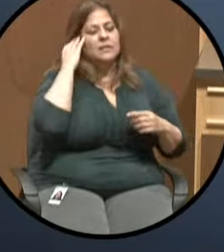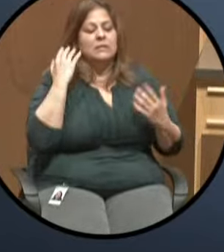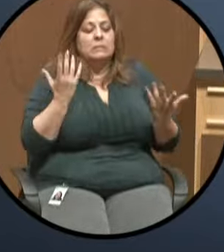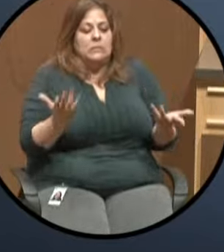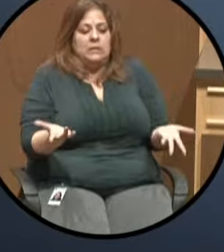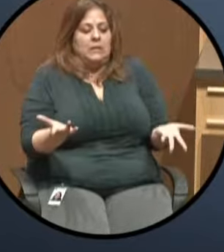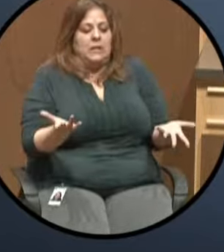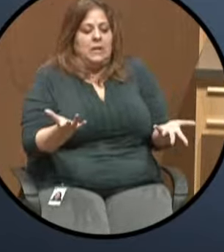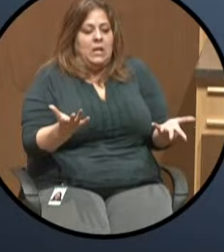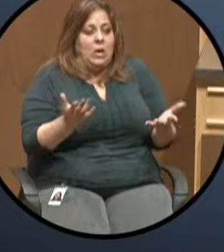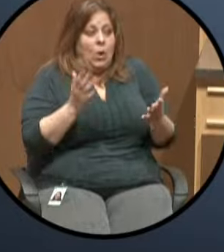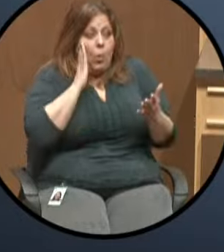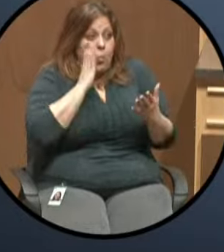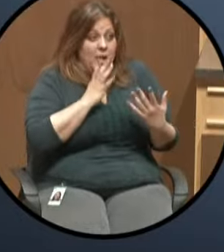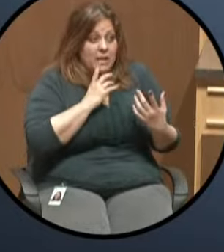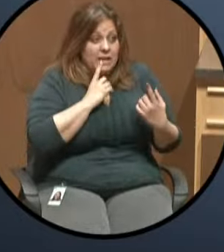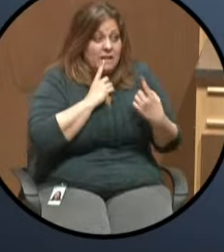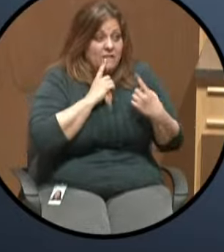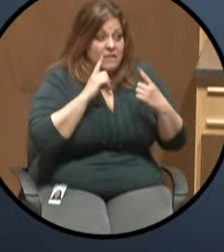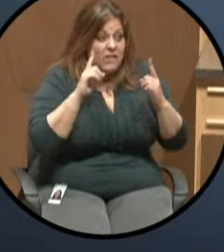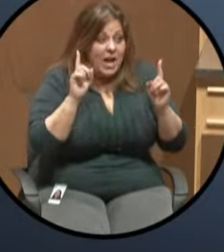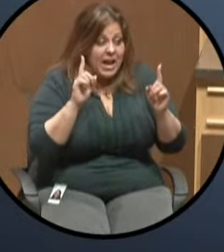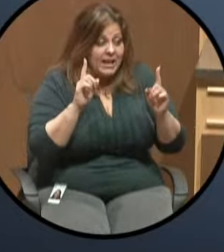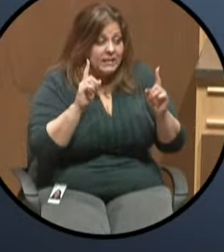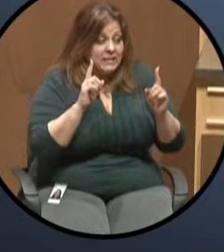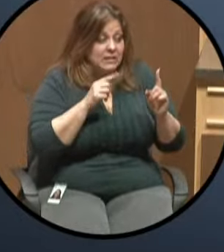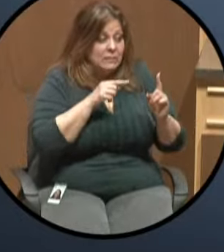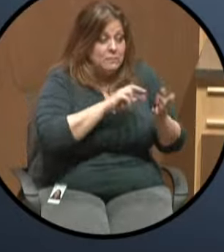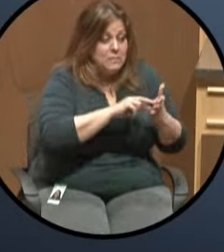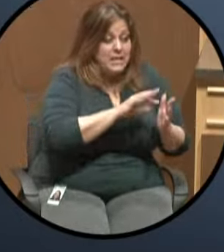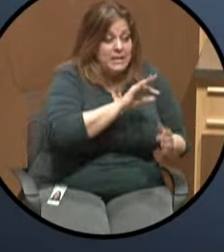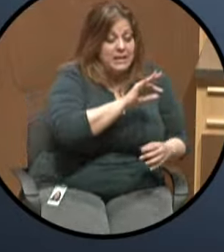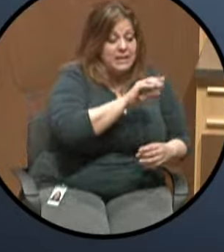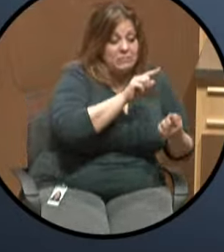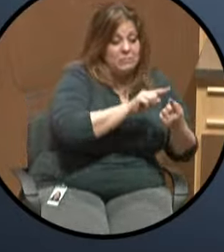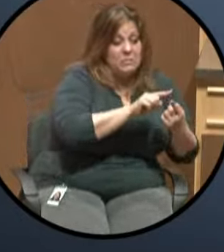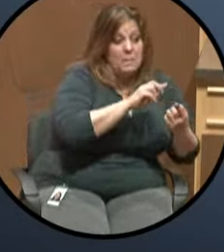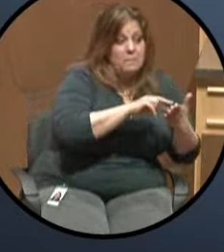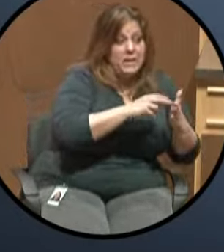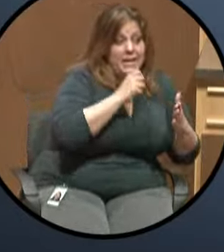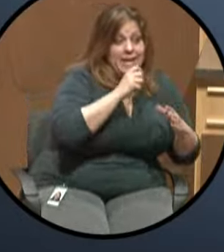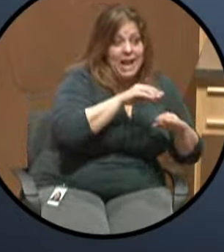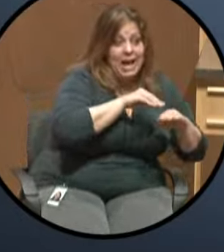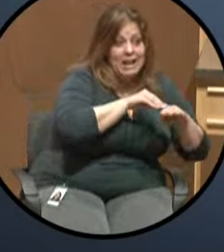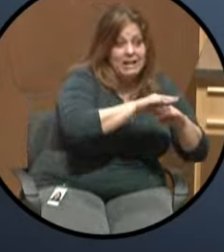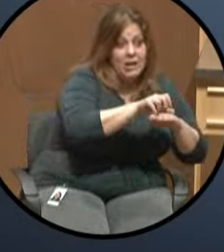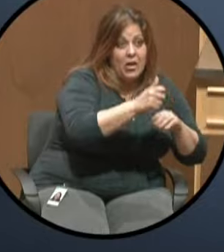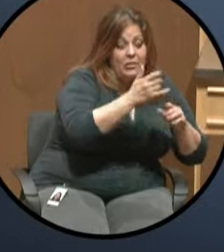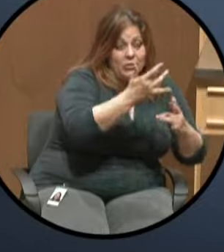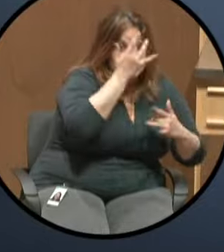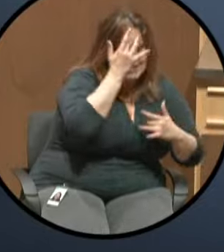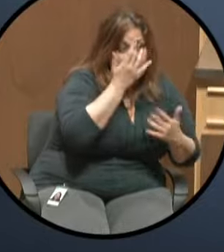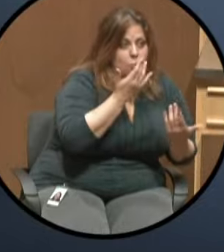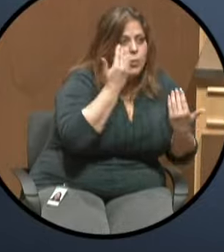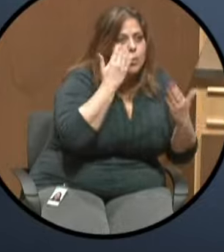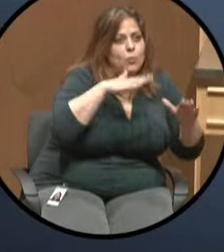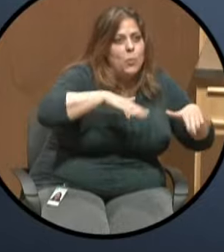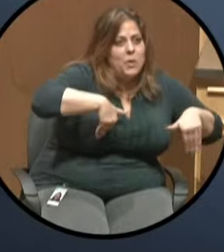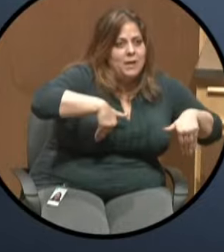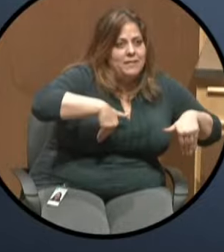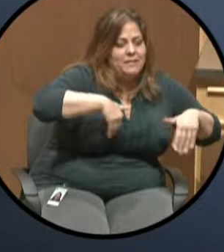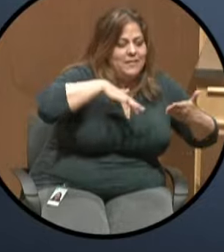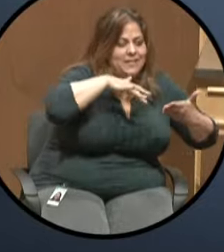be in an individual for them to not be infectious to someone else. Does it have to be 0, or is there a number in between that actually makes us